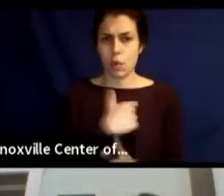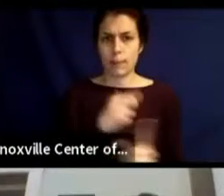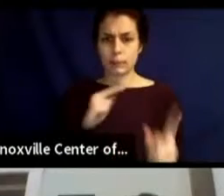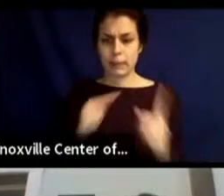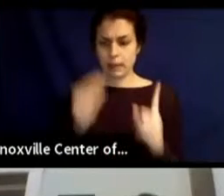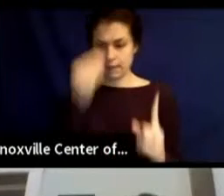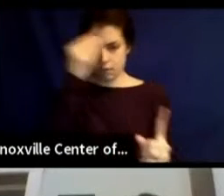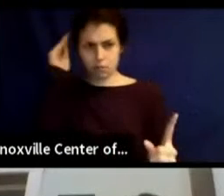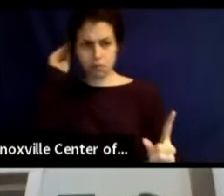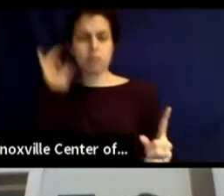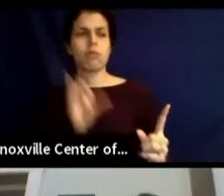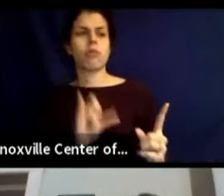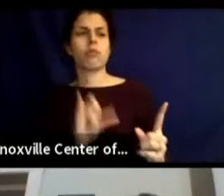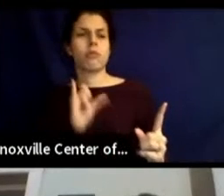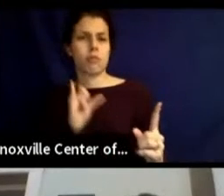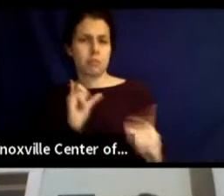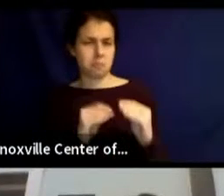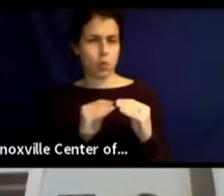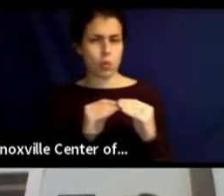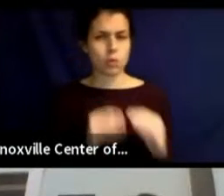everybody.